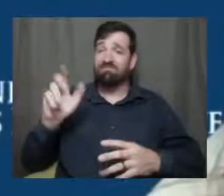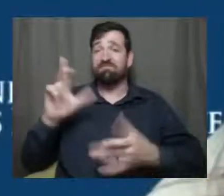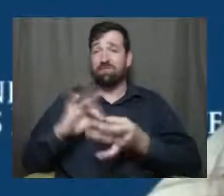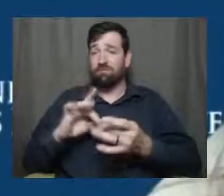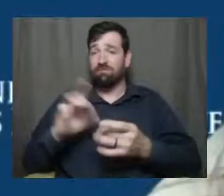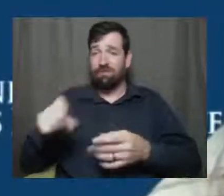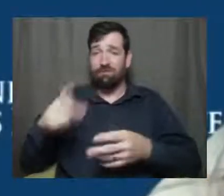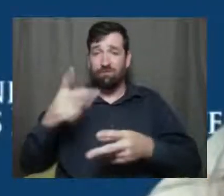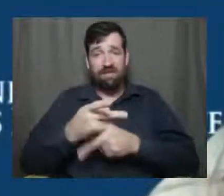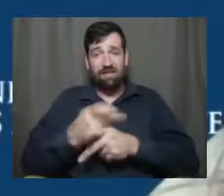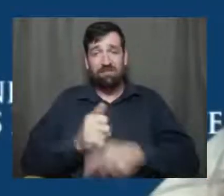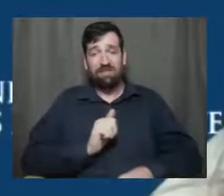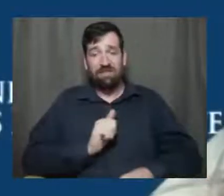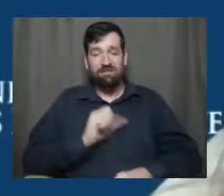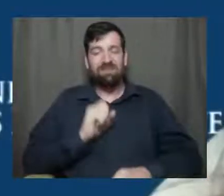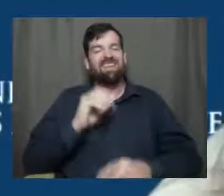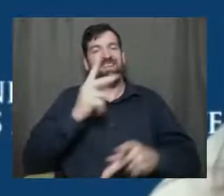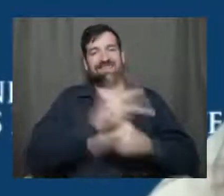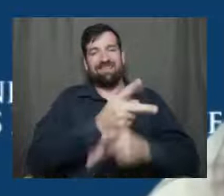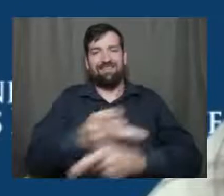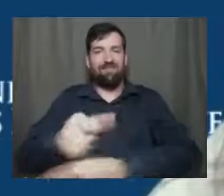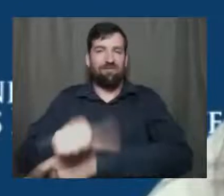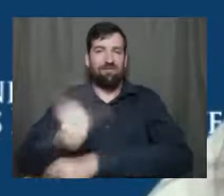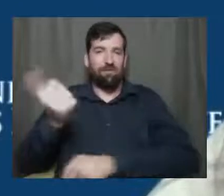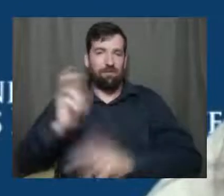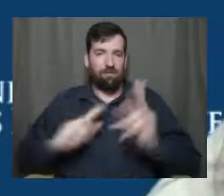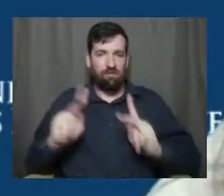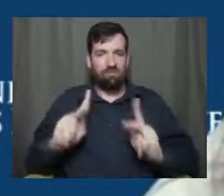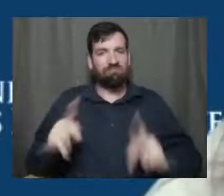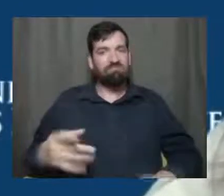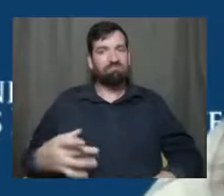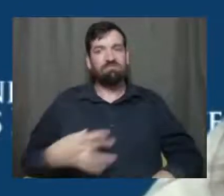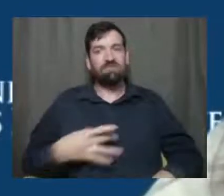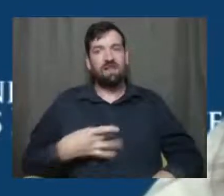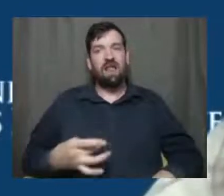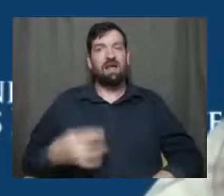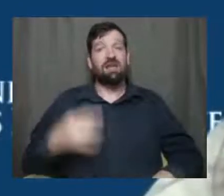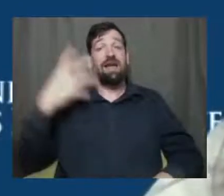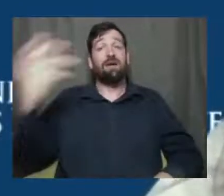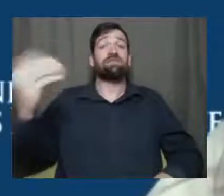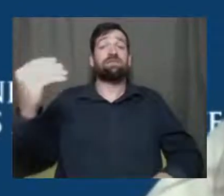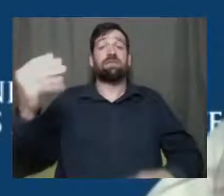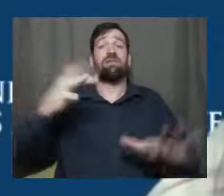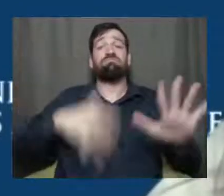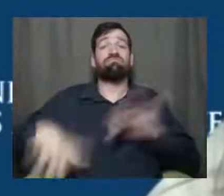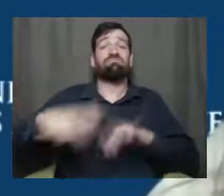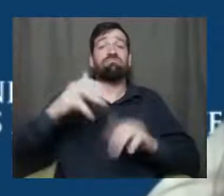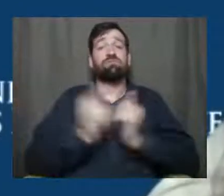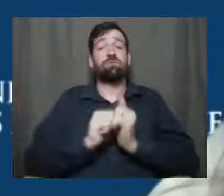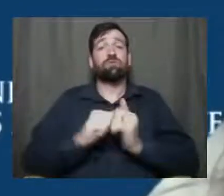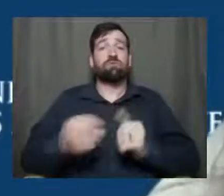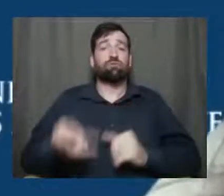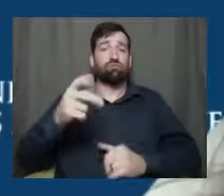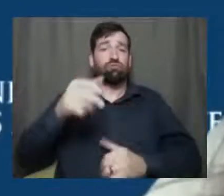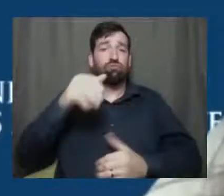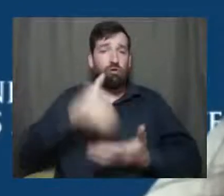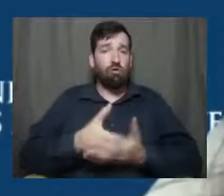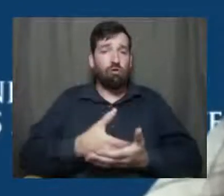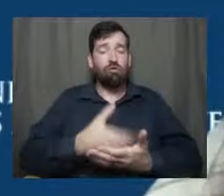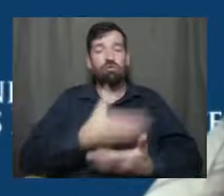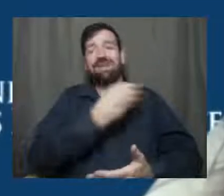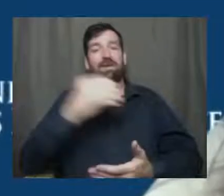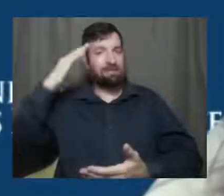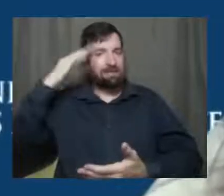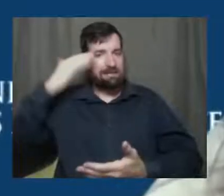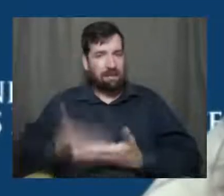we can take care of other people. I like to be outdoors with my children, my 2 daughters and my son. And